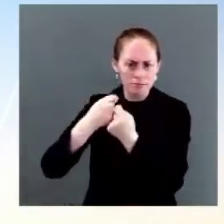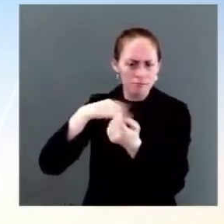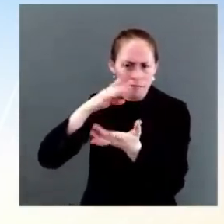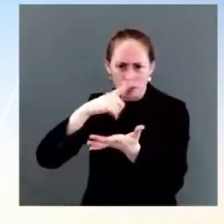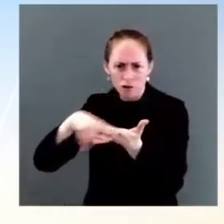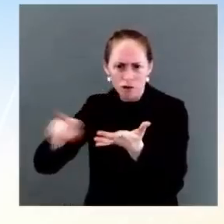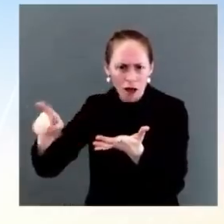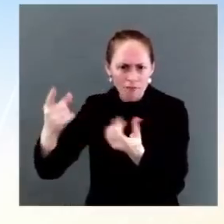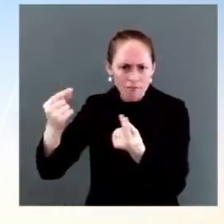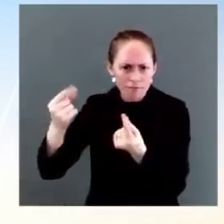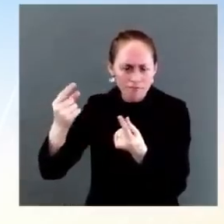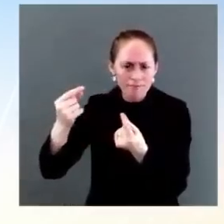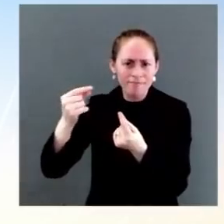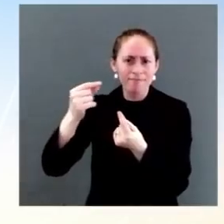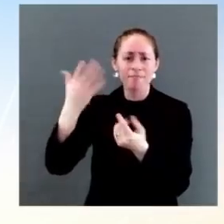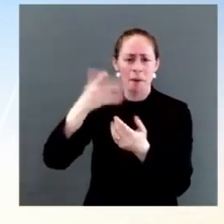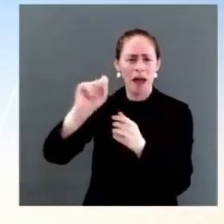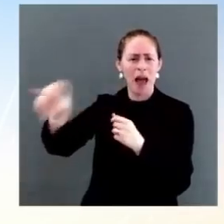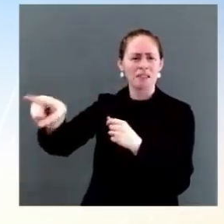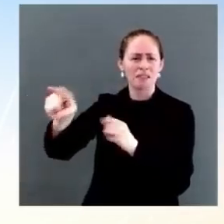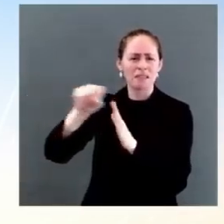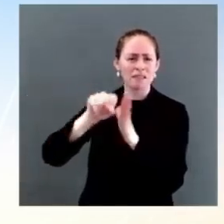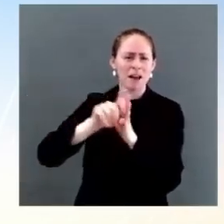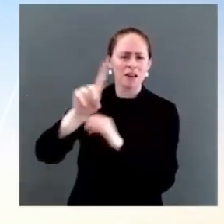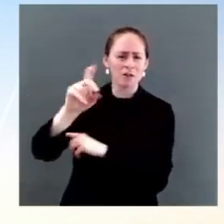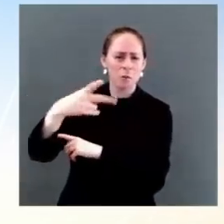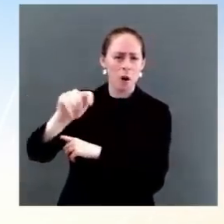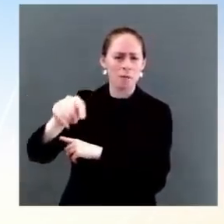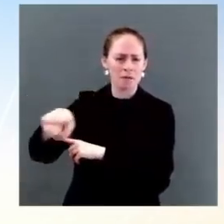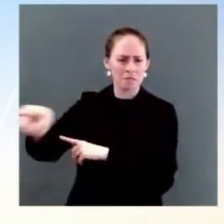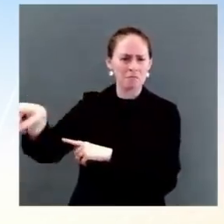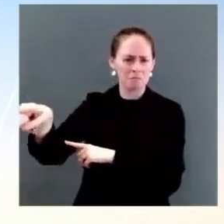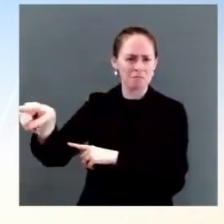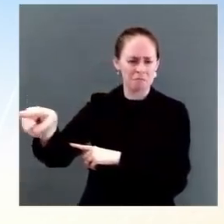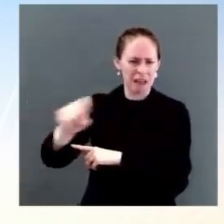Thank you, everyone. I'm going to leave for World AIDS Day events.